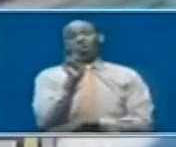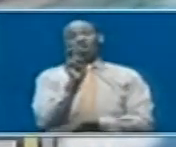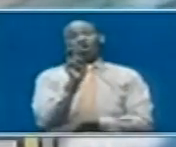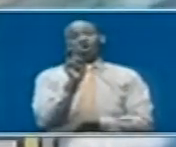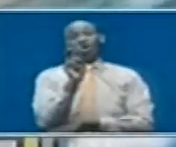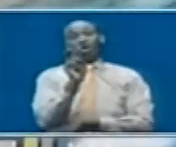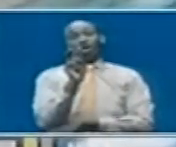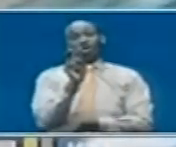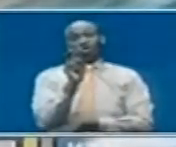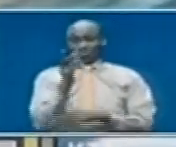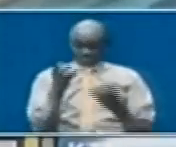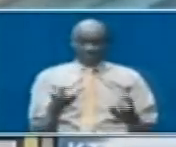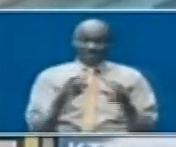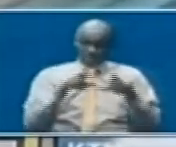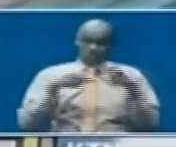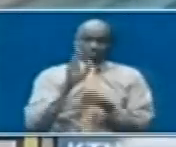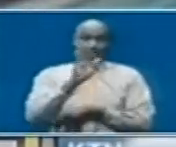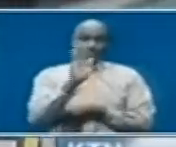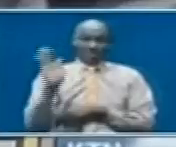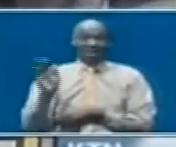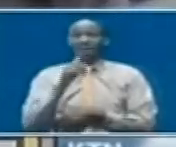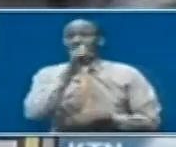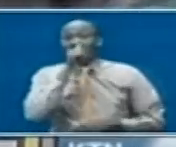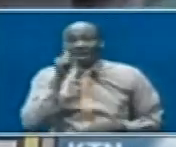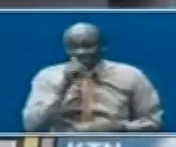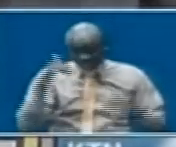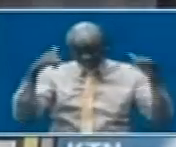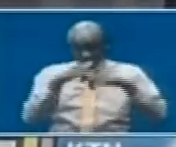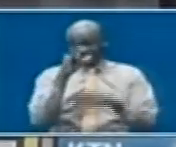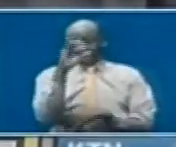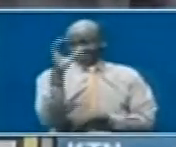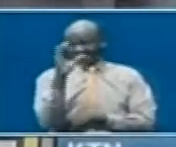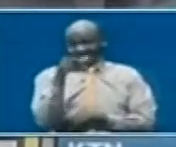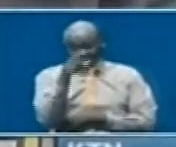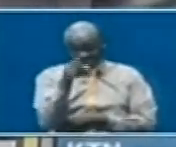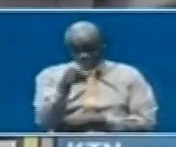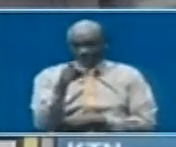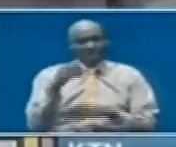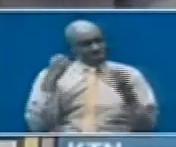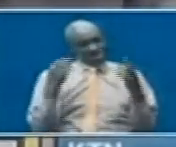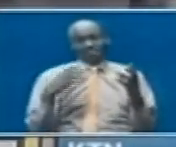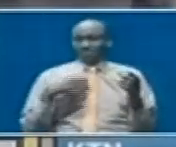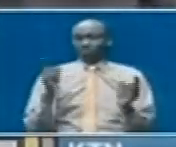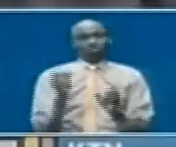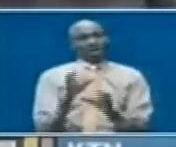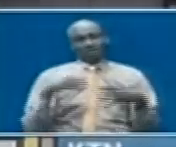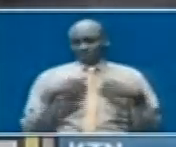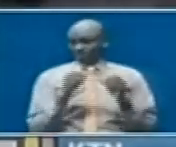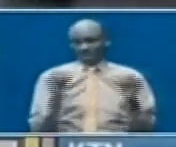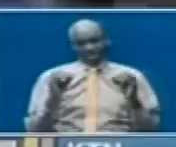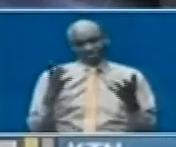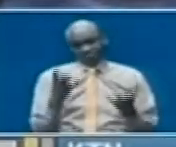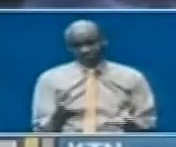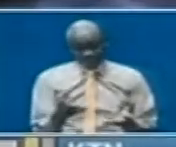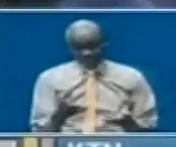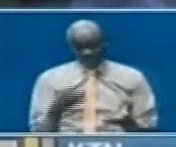the proceedings in the hotel room, because the private gallery at The Hague can only hold so many people. And as it is, there are seats which have been